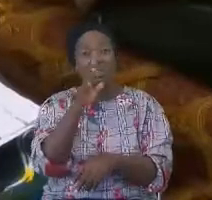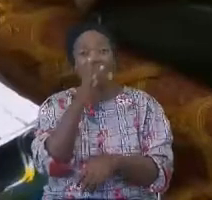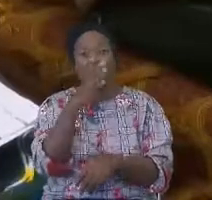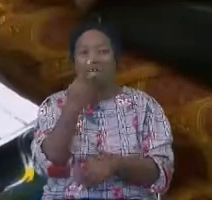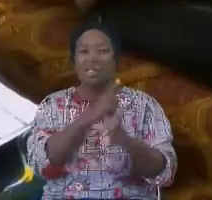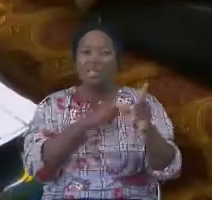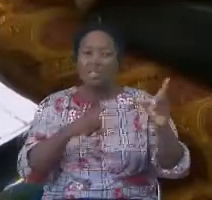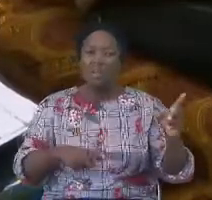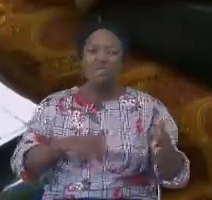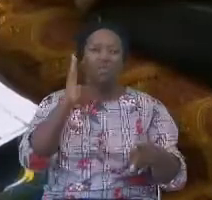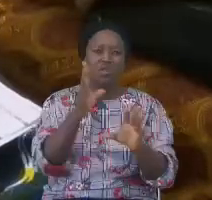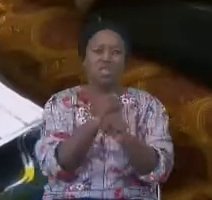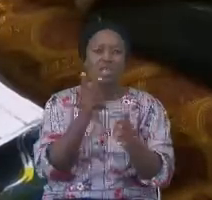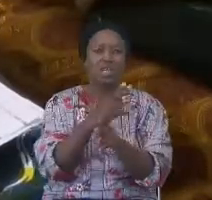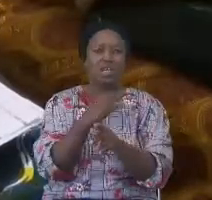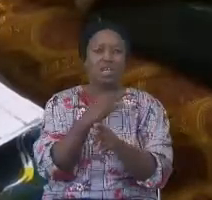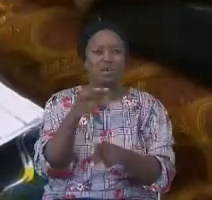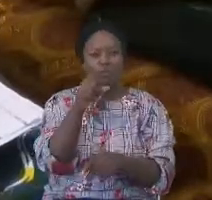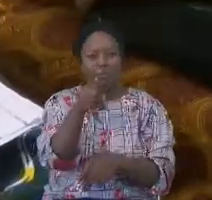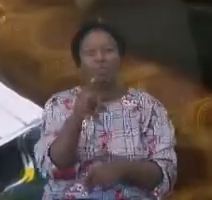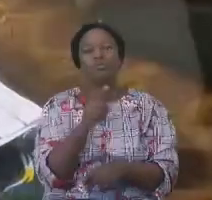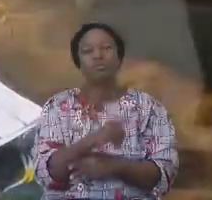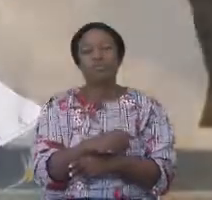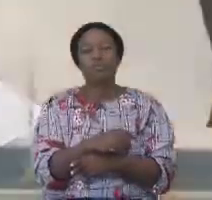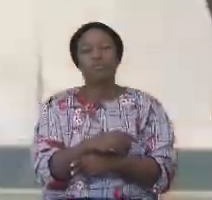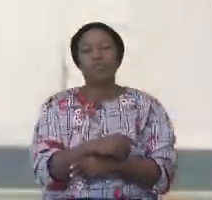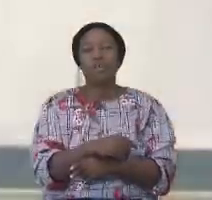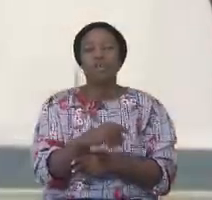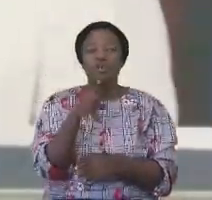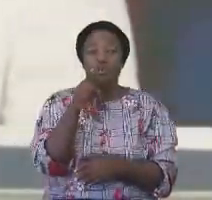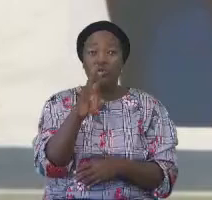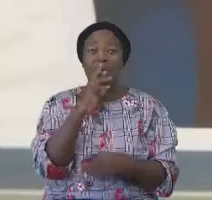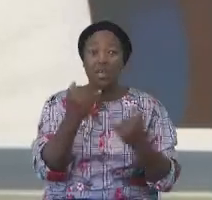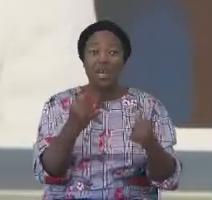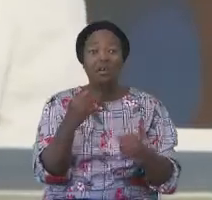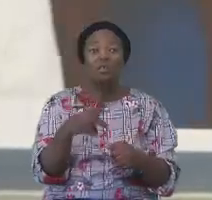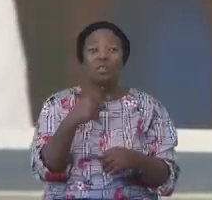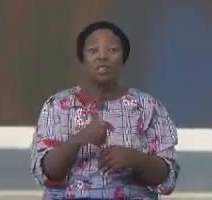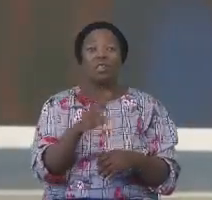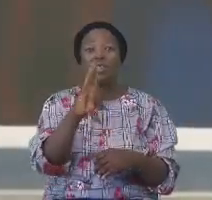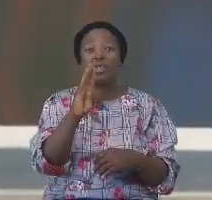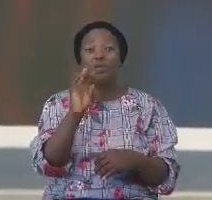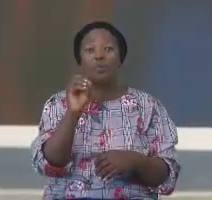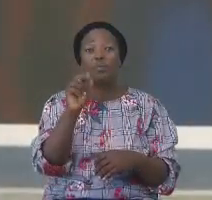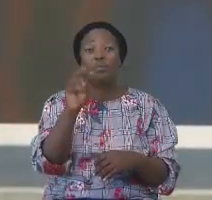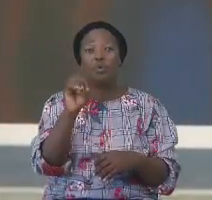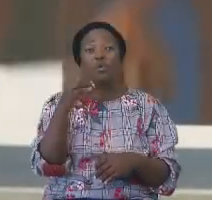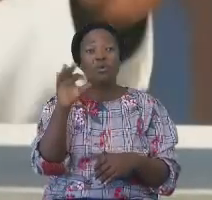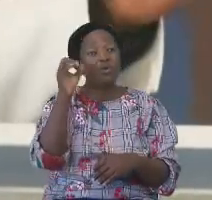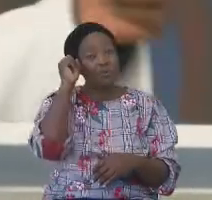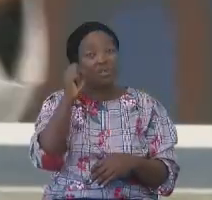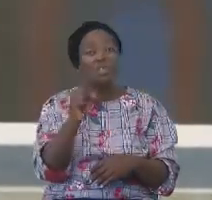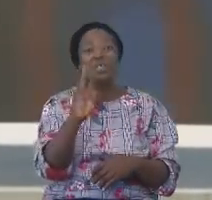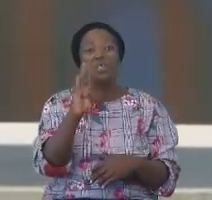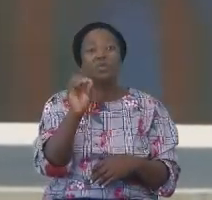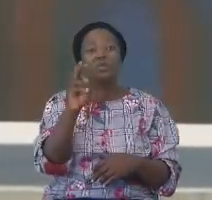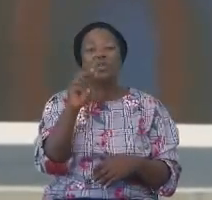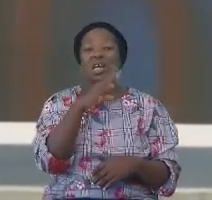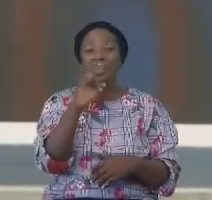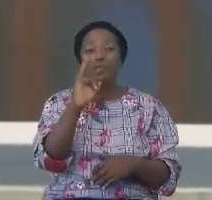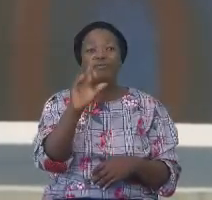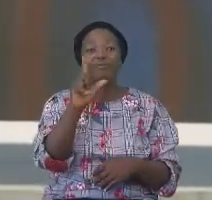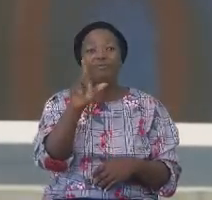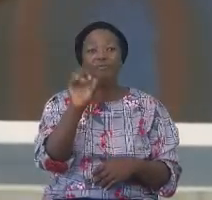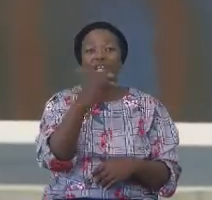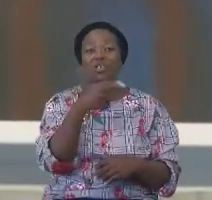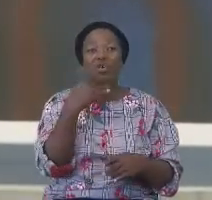and the lord jesus that took care of his mother the lord will take care of you you are now born of his